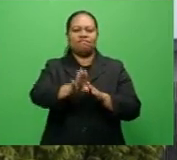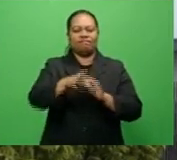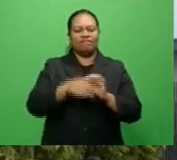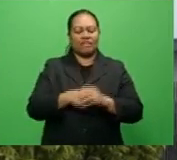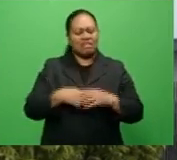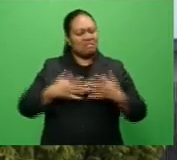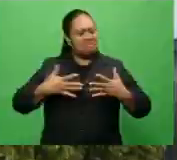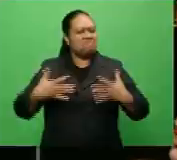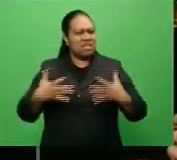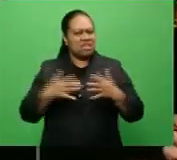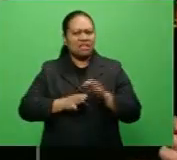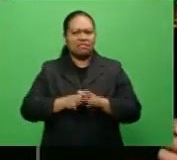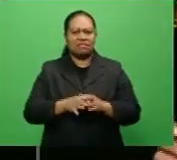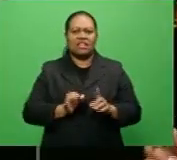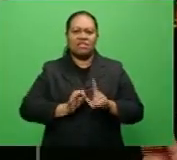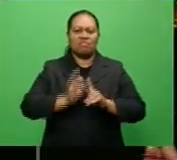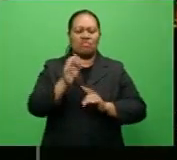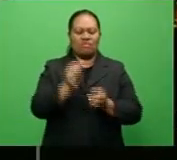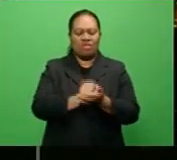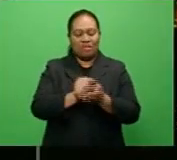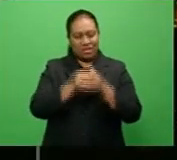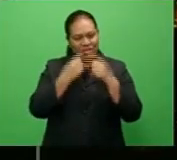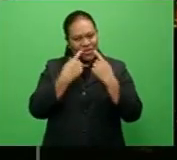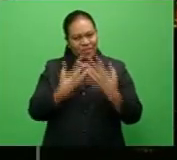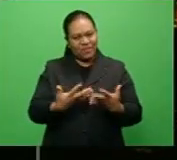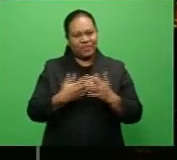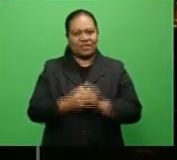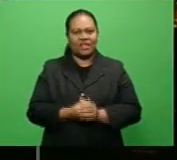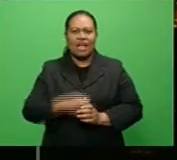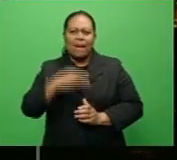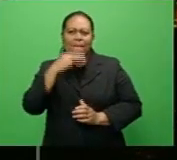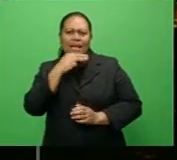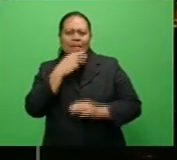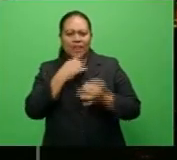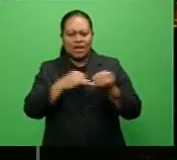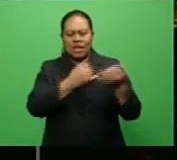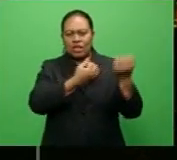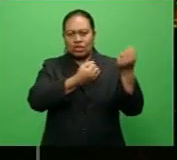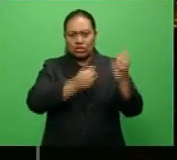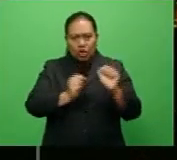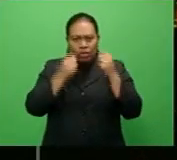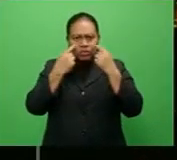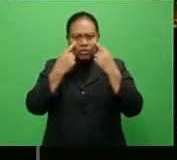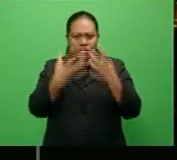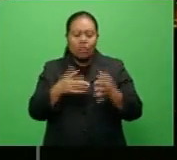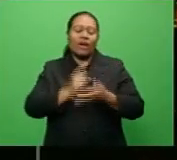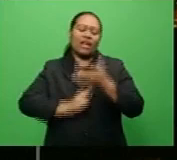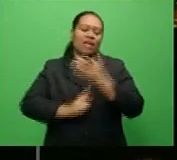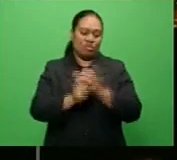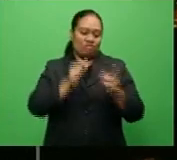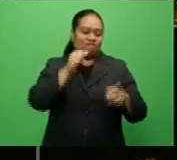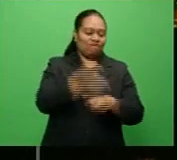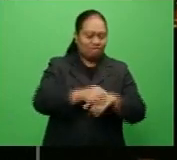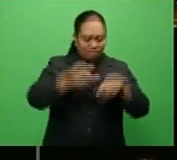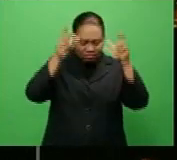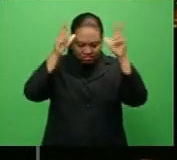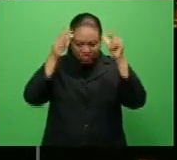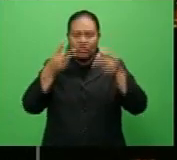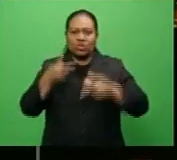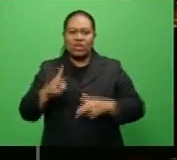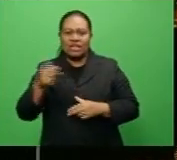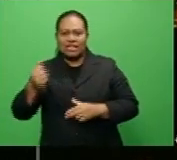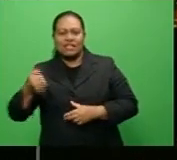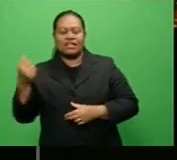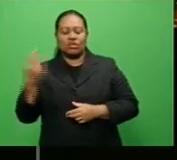improvement across the year. The Melbourne Storms came from behind to edge out the Rabbitohs to seal a 22-16 win in